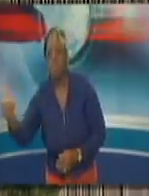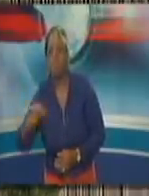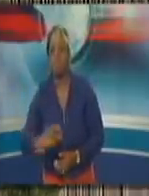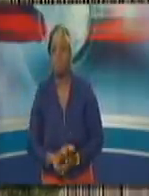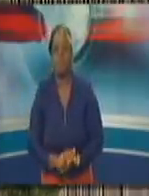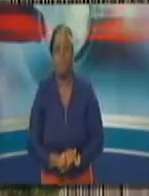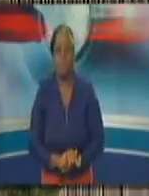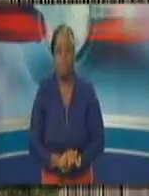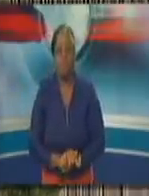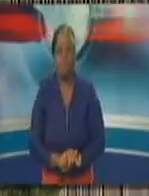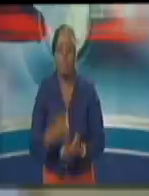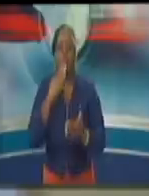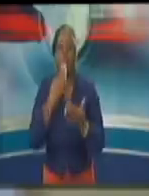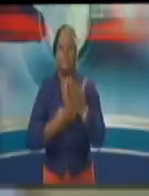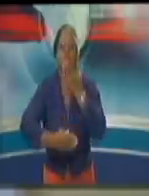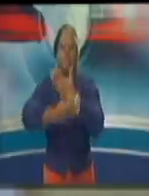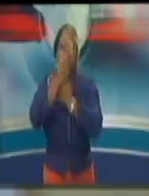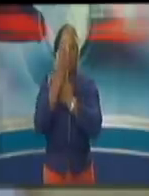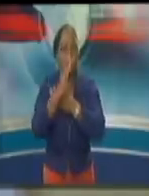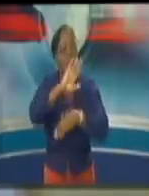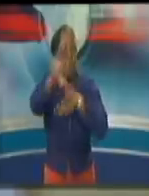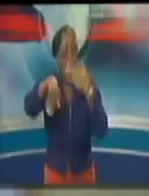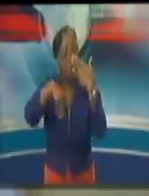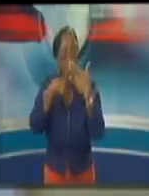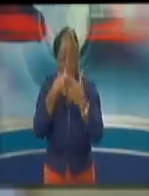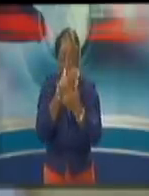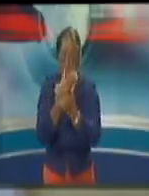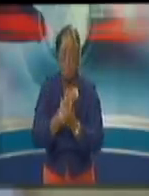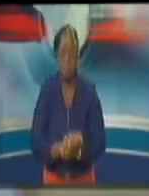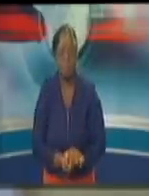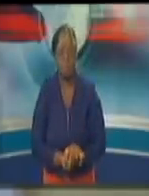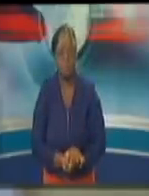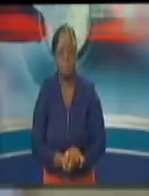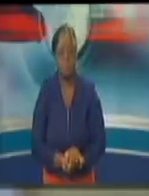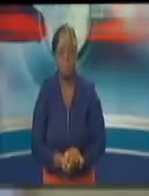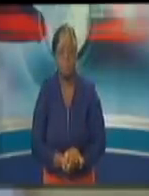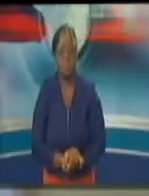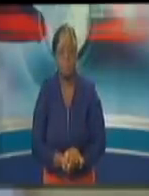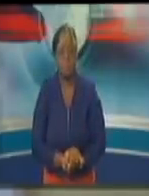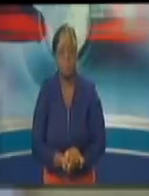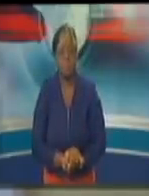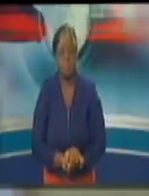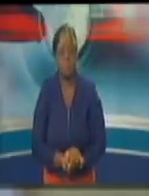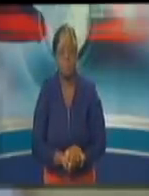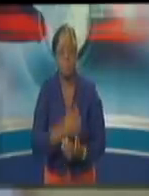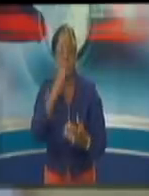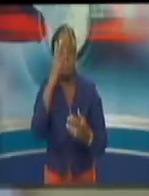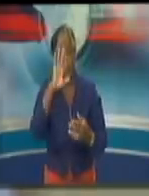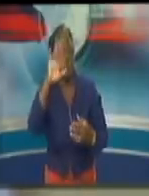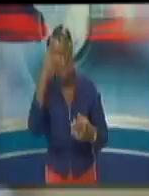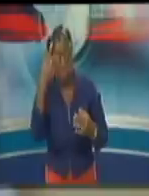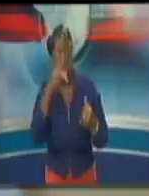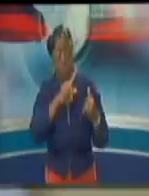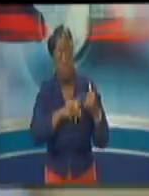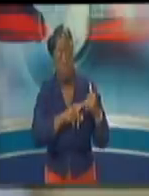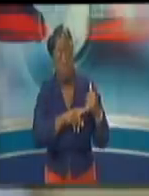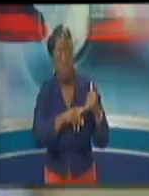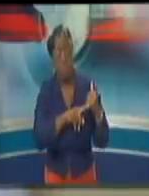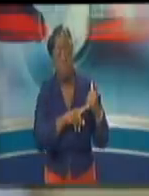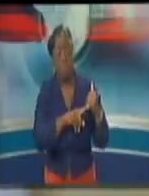good morning, everybody. Nika Parsonal from Loop TT here. I just have two questions, one for Dr.